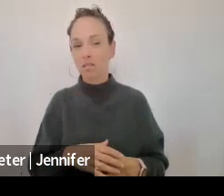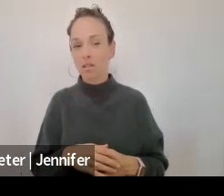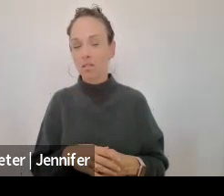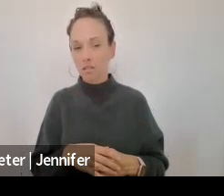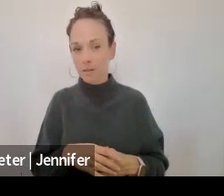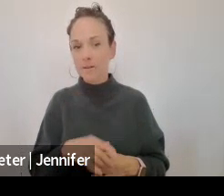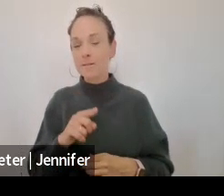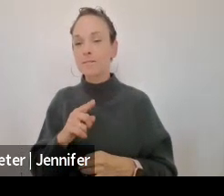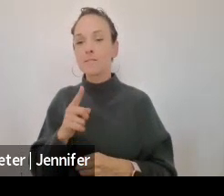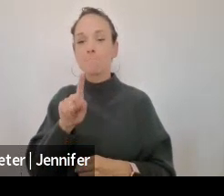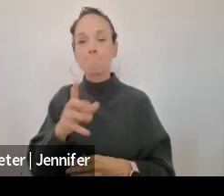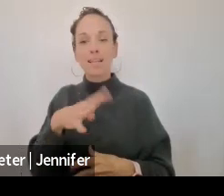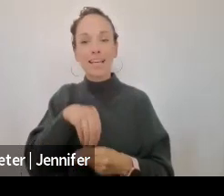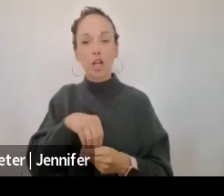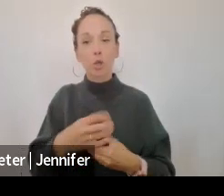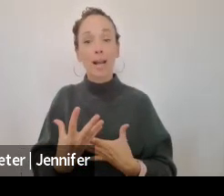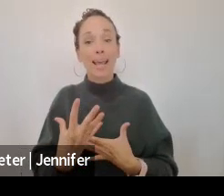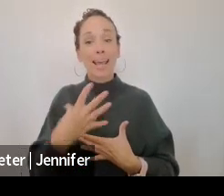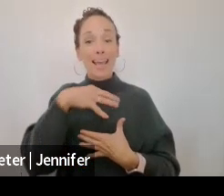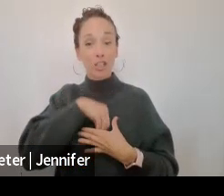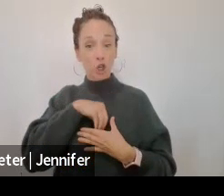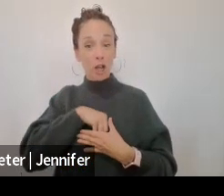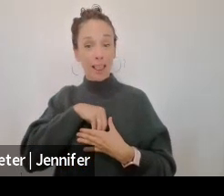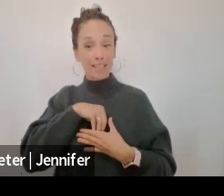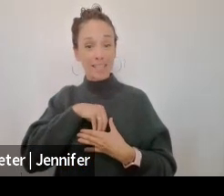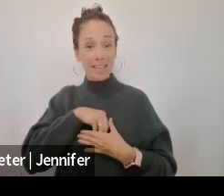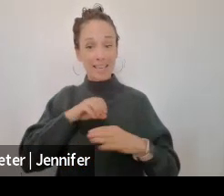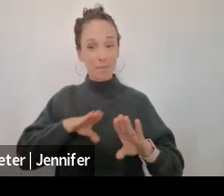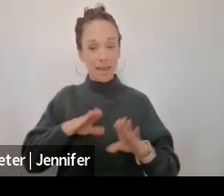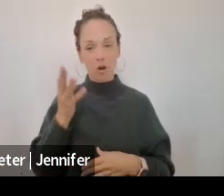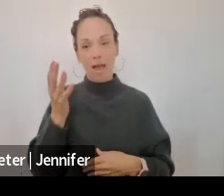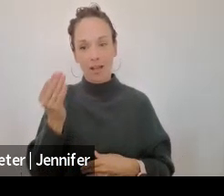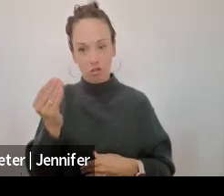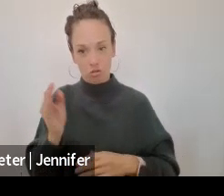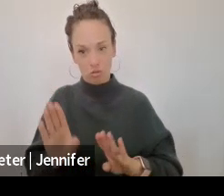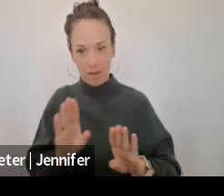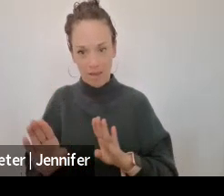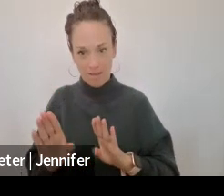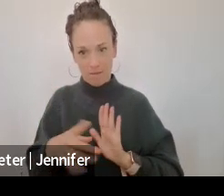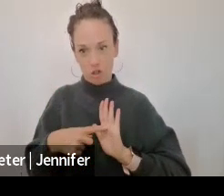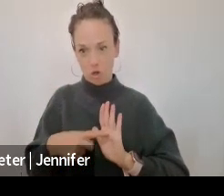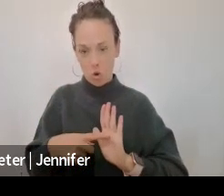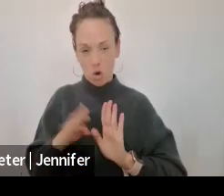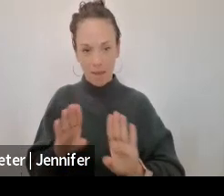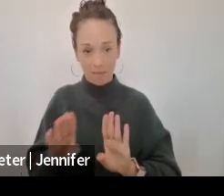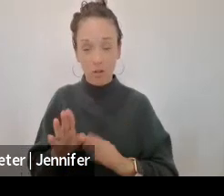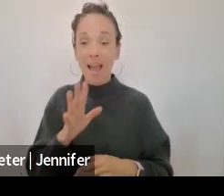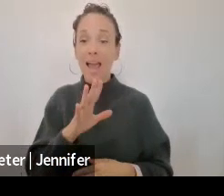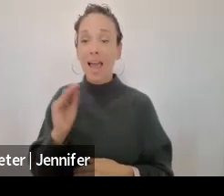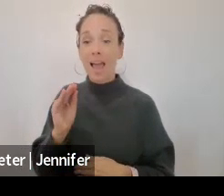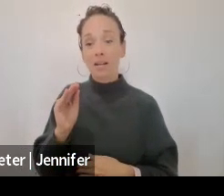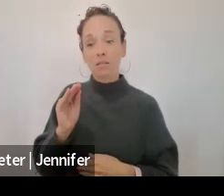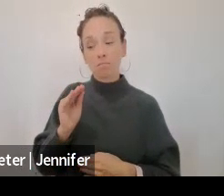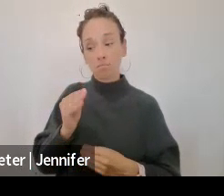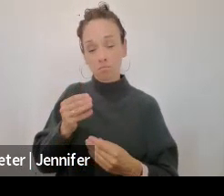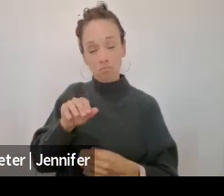screeners should include internalizing and externalizing behaviors, as well as social emotional